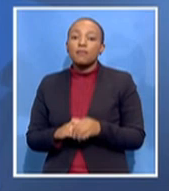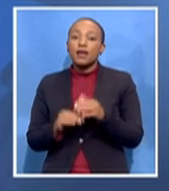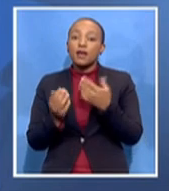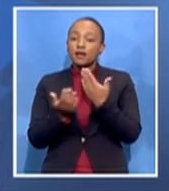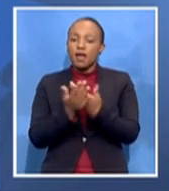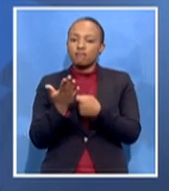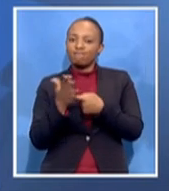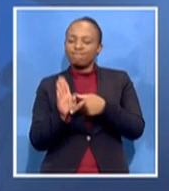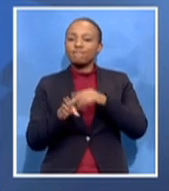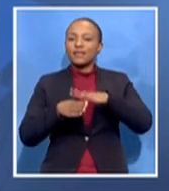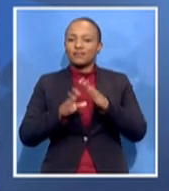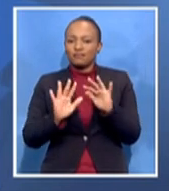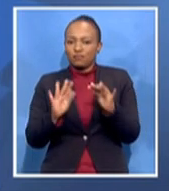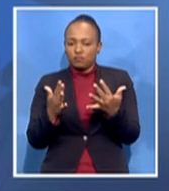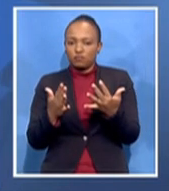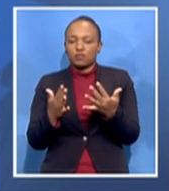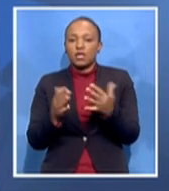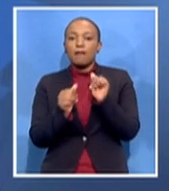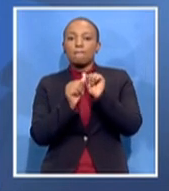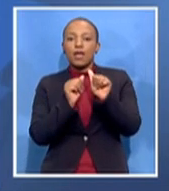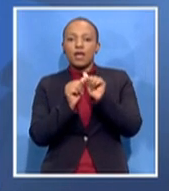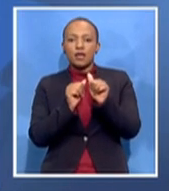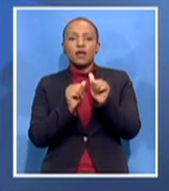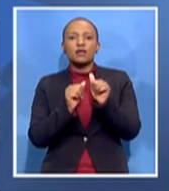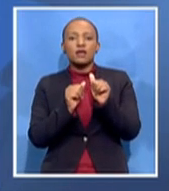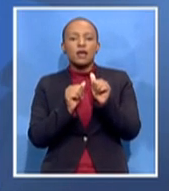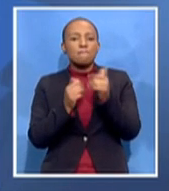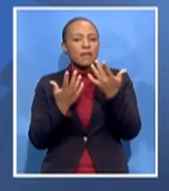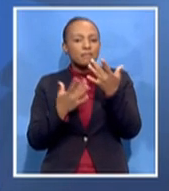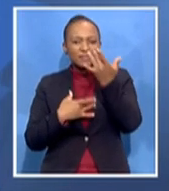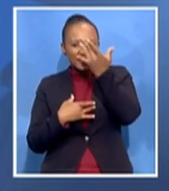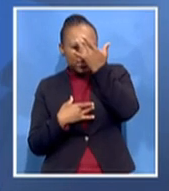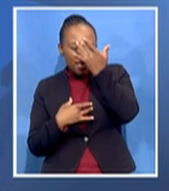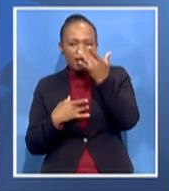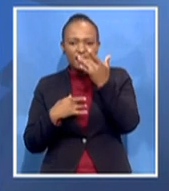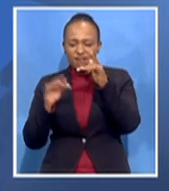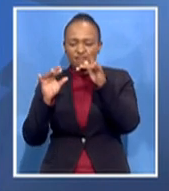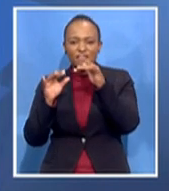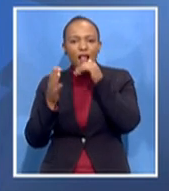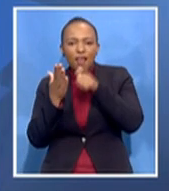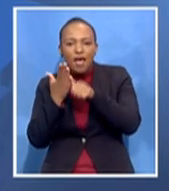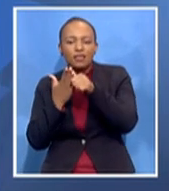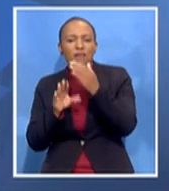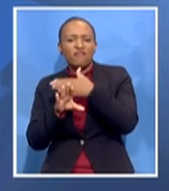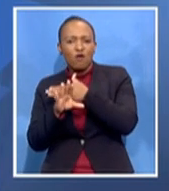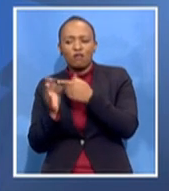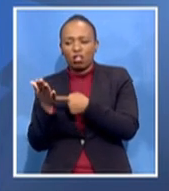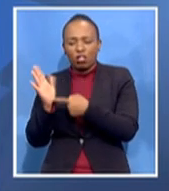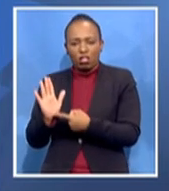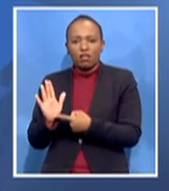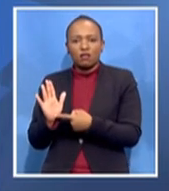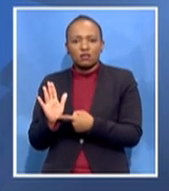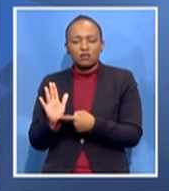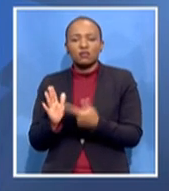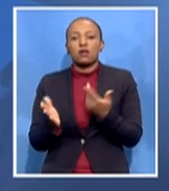a credible sick note, and there have been unconfirmed reports that he intends to go to Russia for